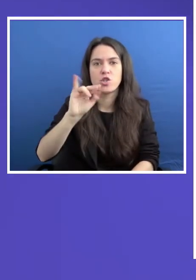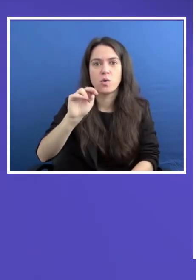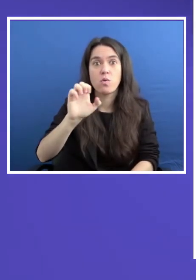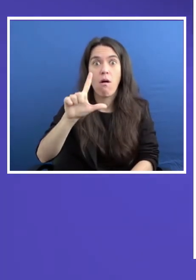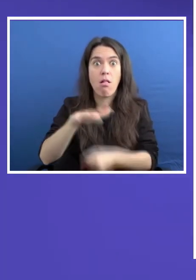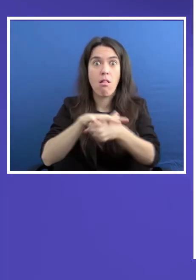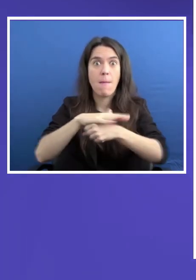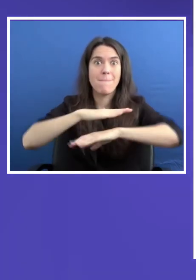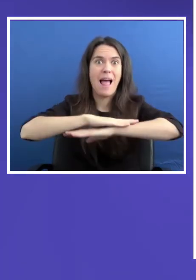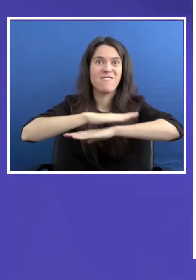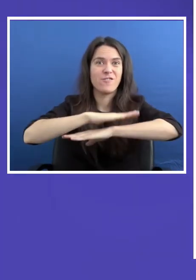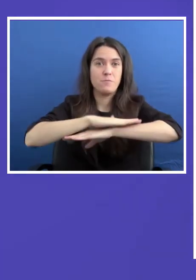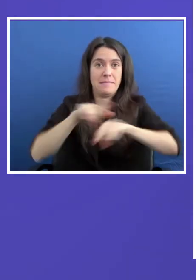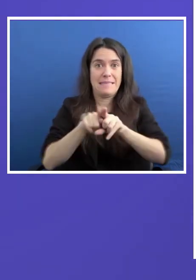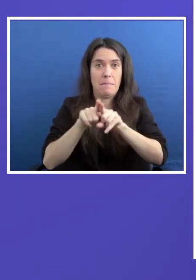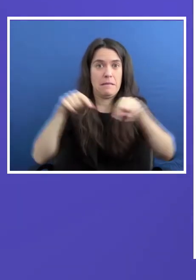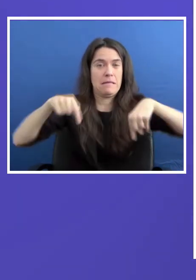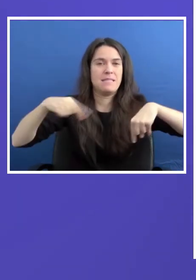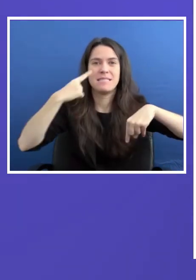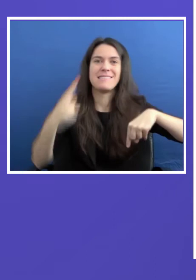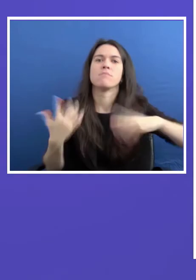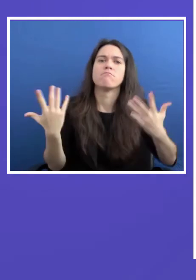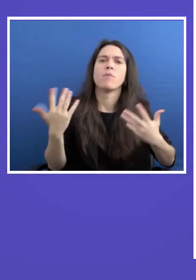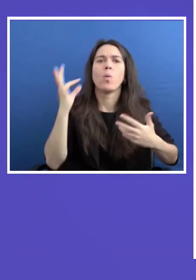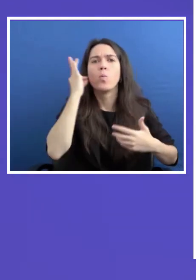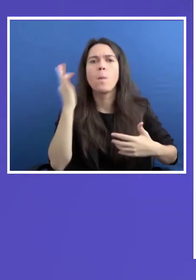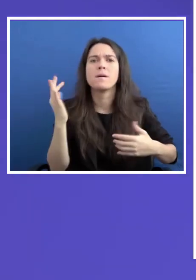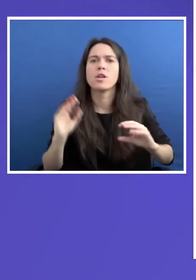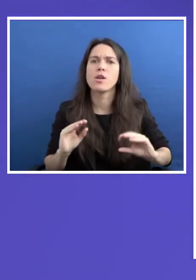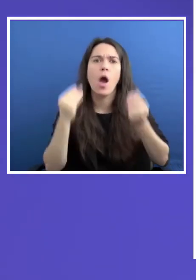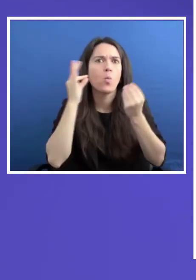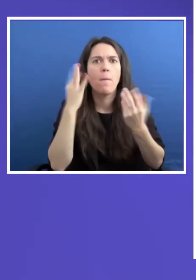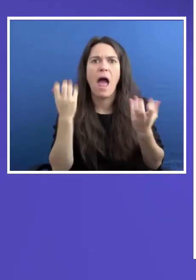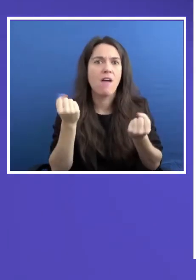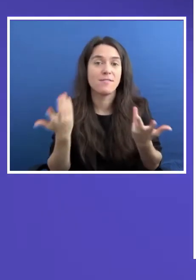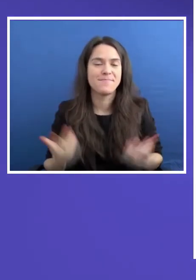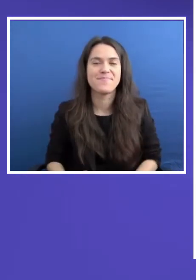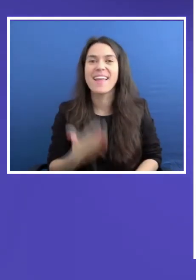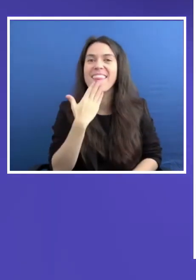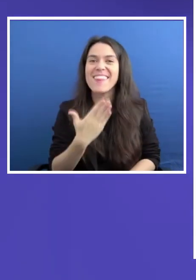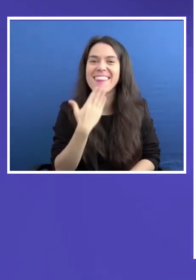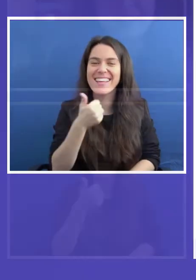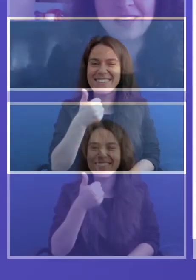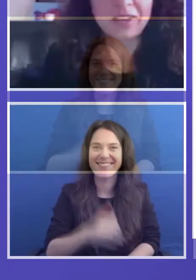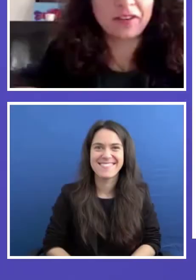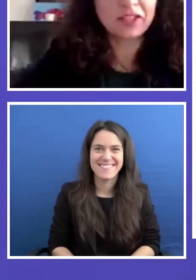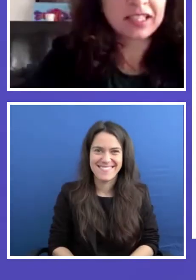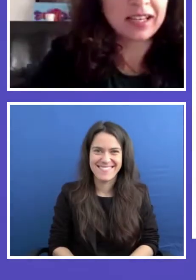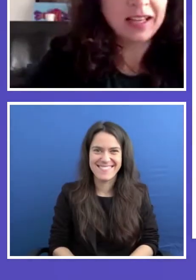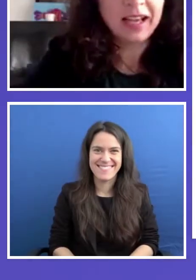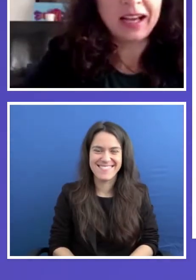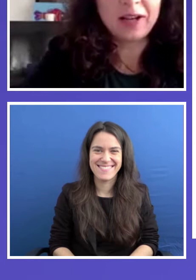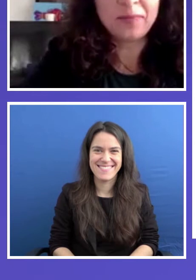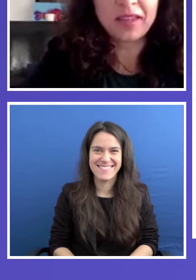problems that women and young women face within the region. Thank you very much. Thank you,